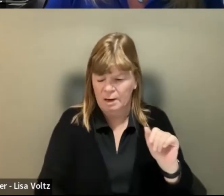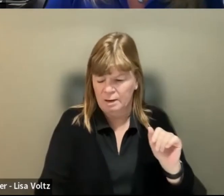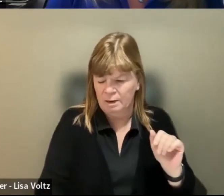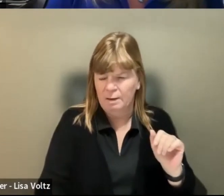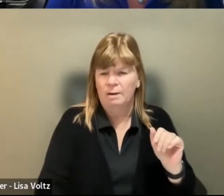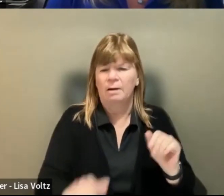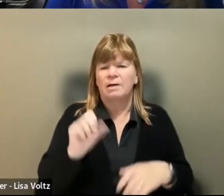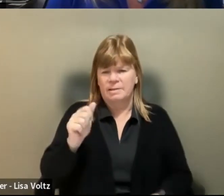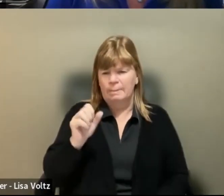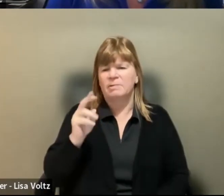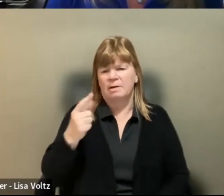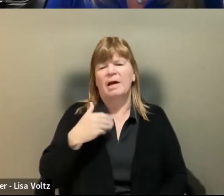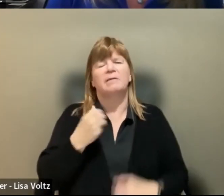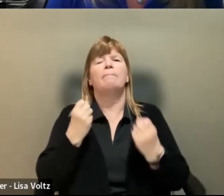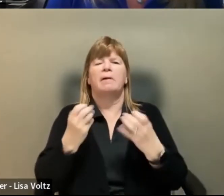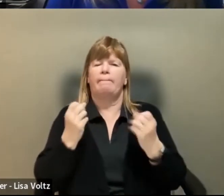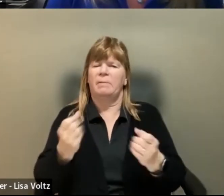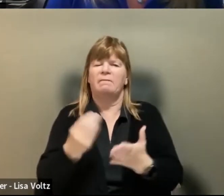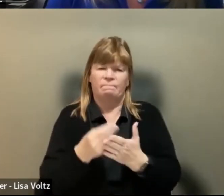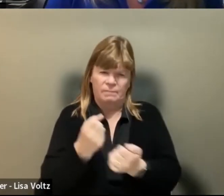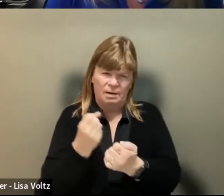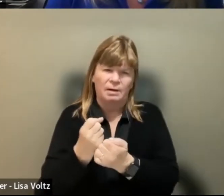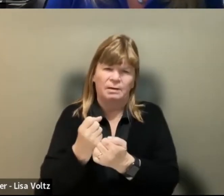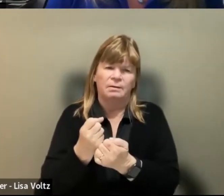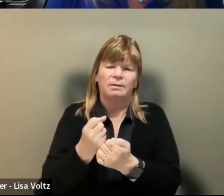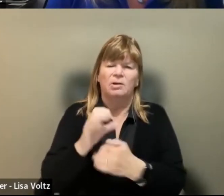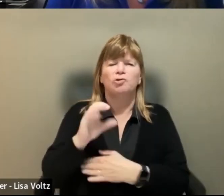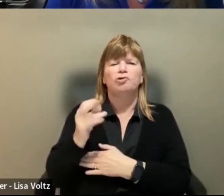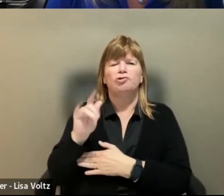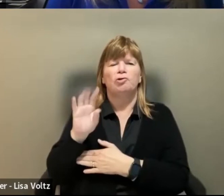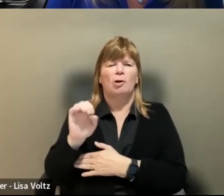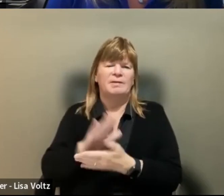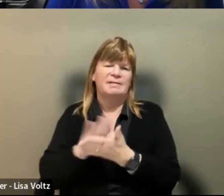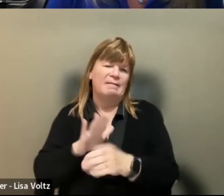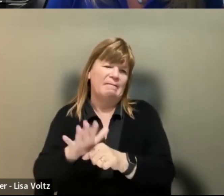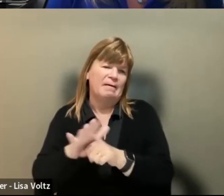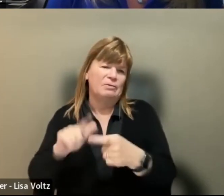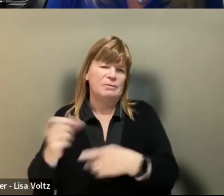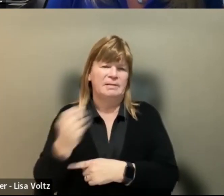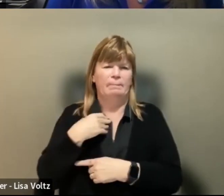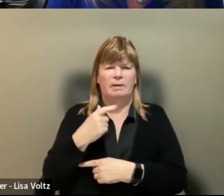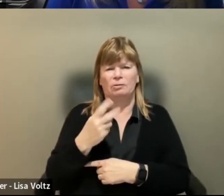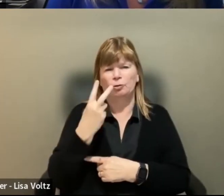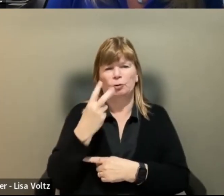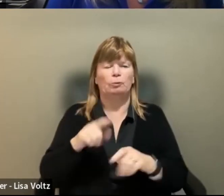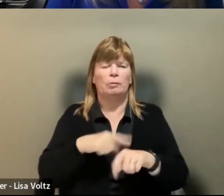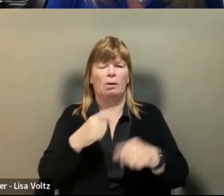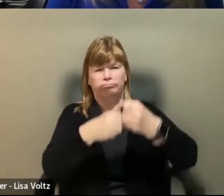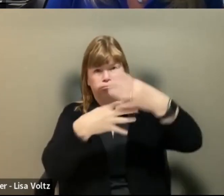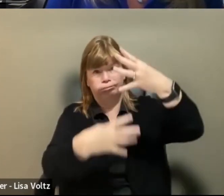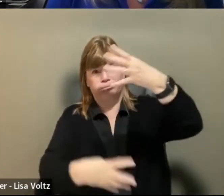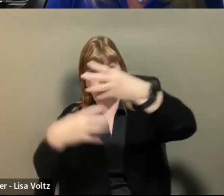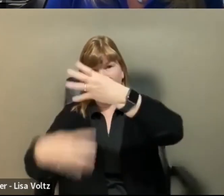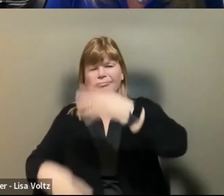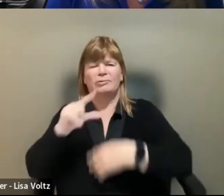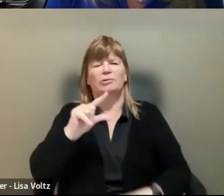has many, many funding opportunities. And Charlie was kind enough to send me 2 very long lists of grants.